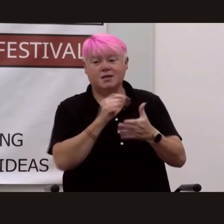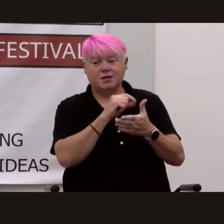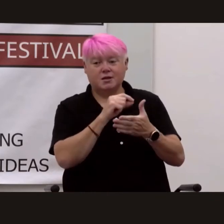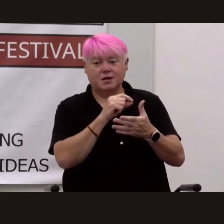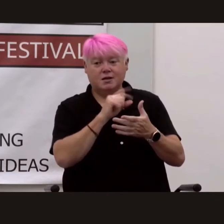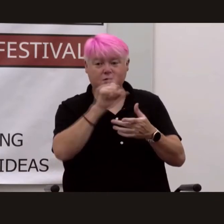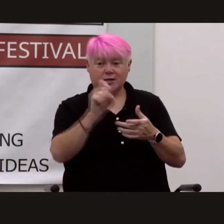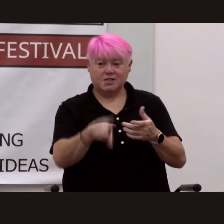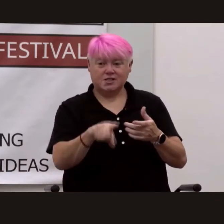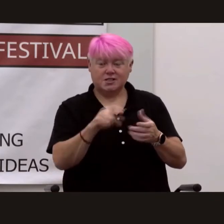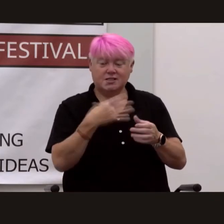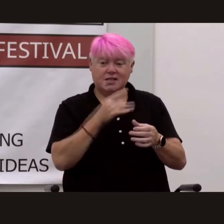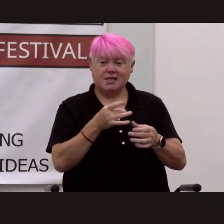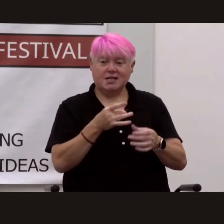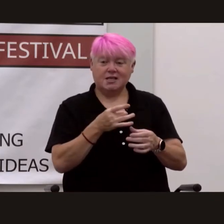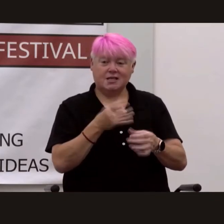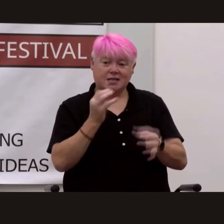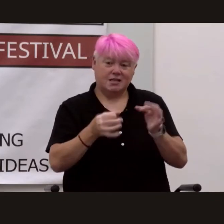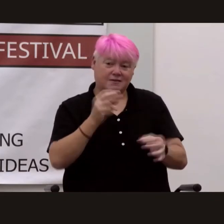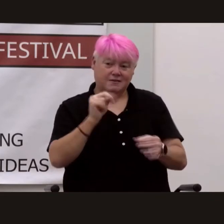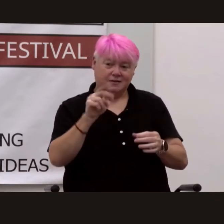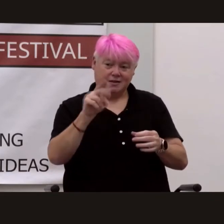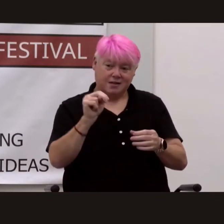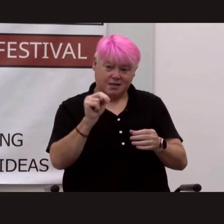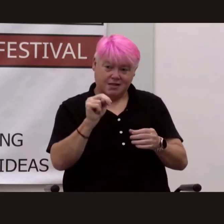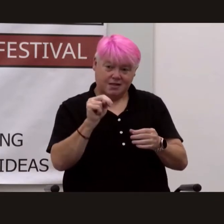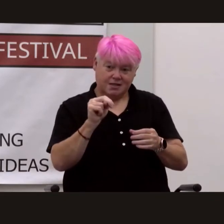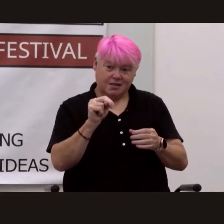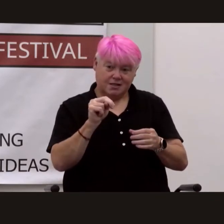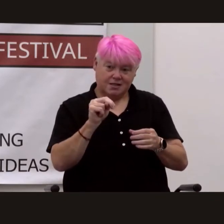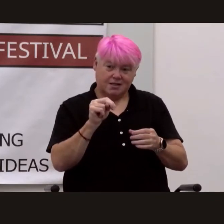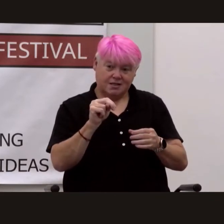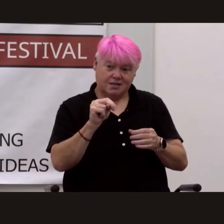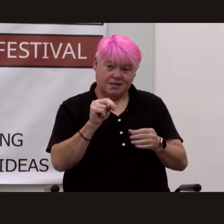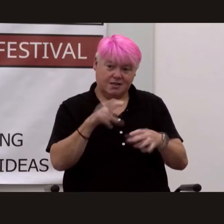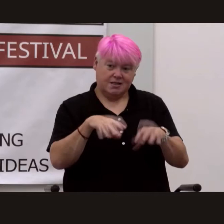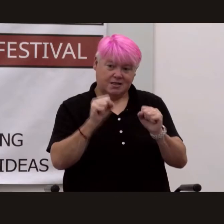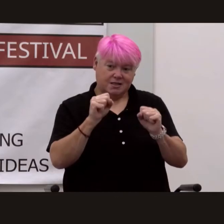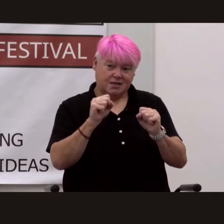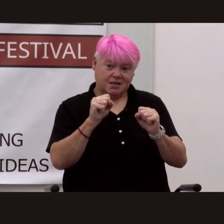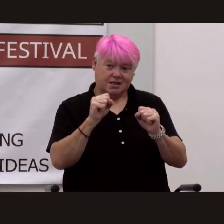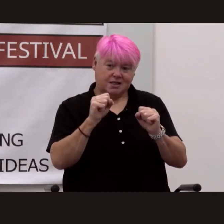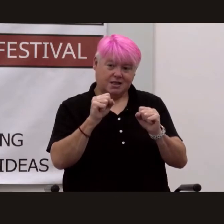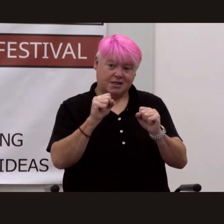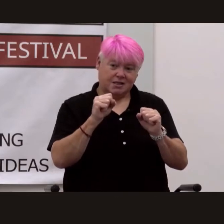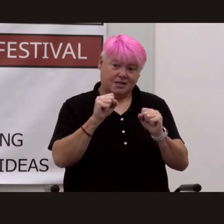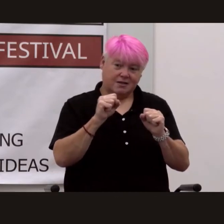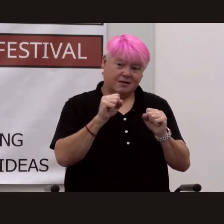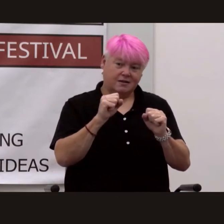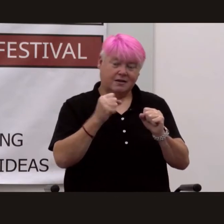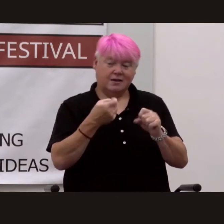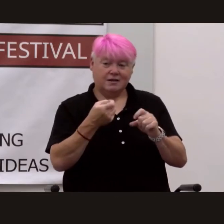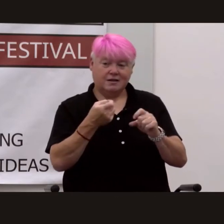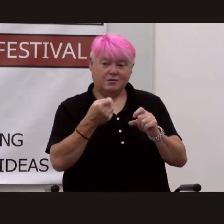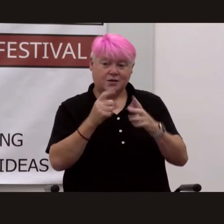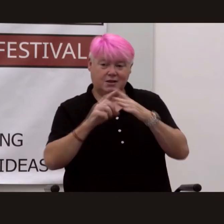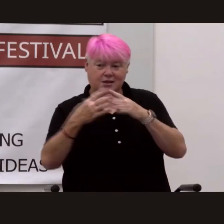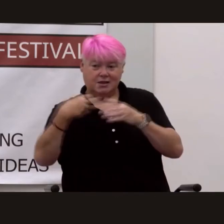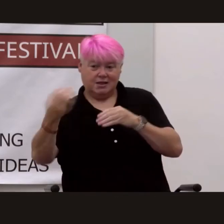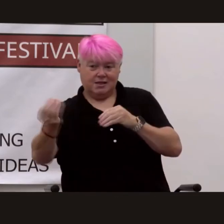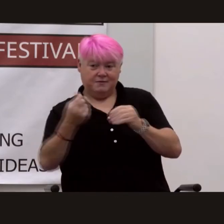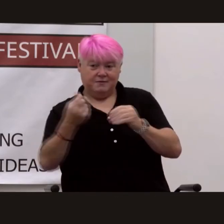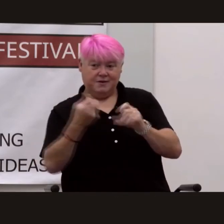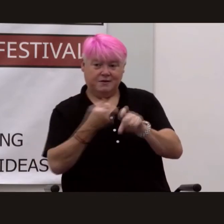like if a nun has taken an absence, a leave of absence from the abbey,